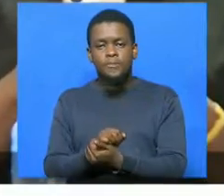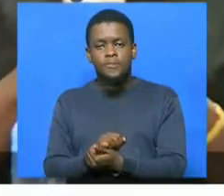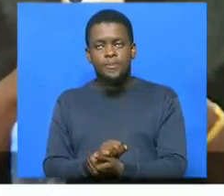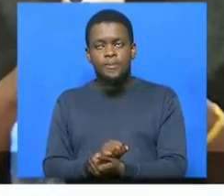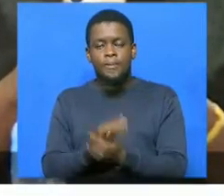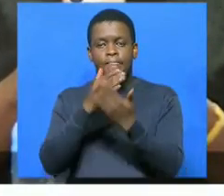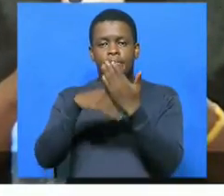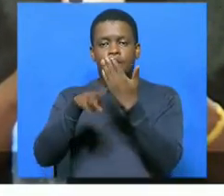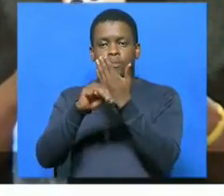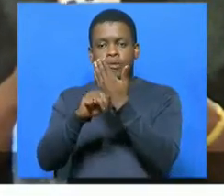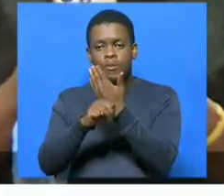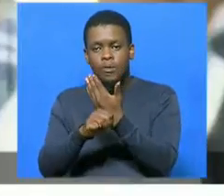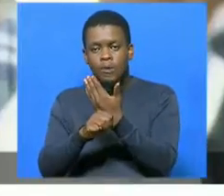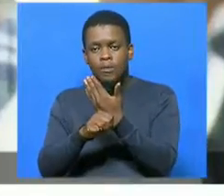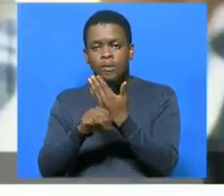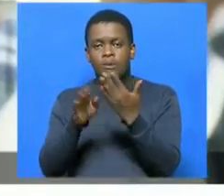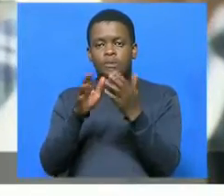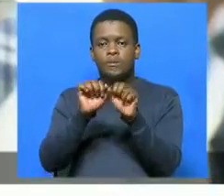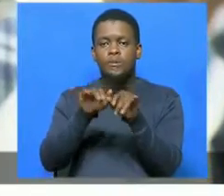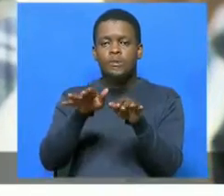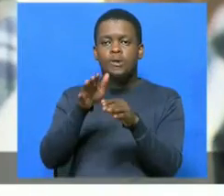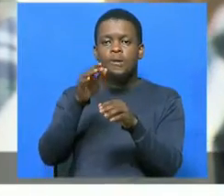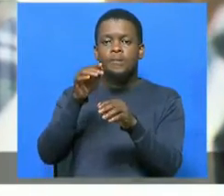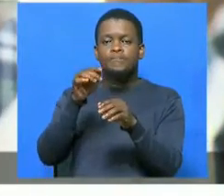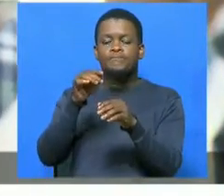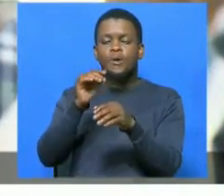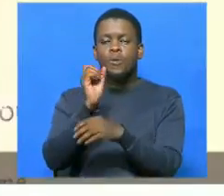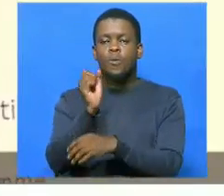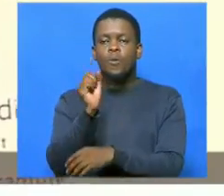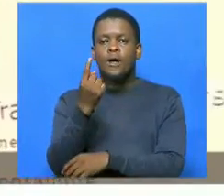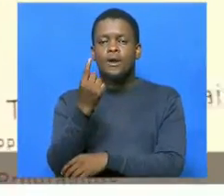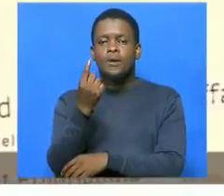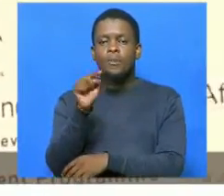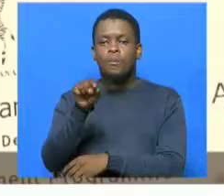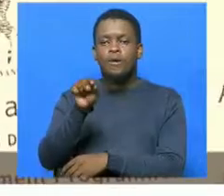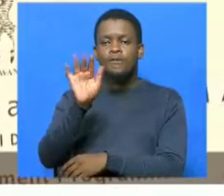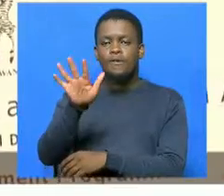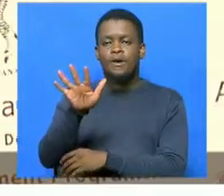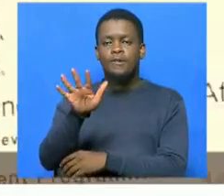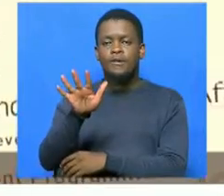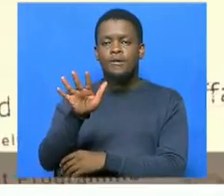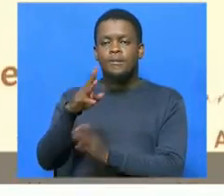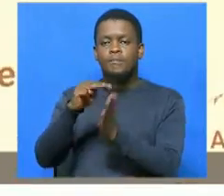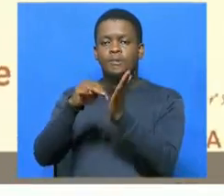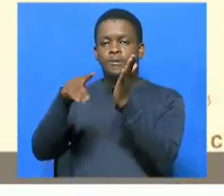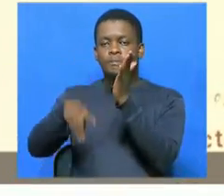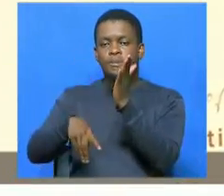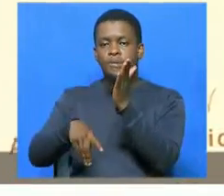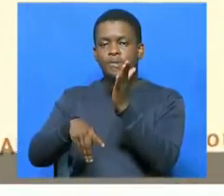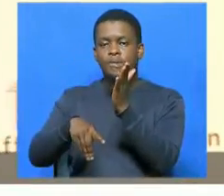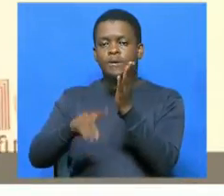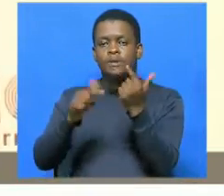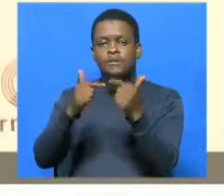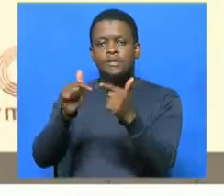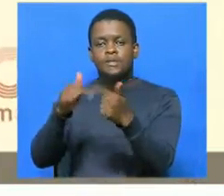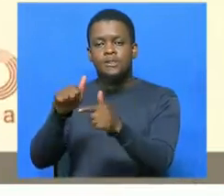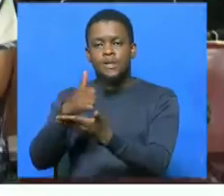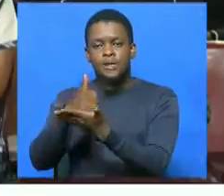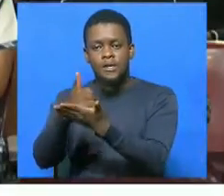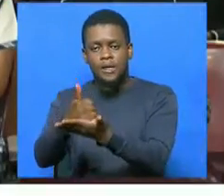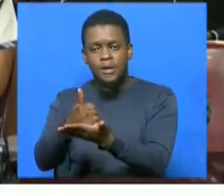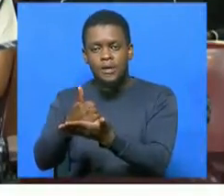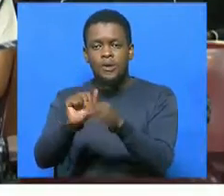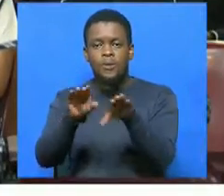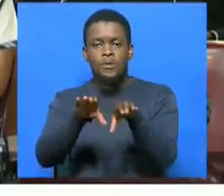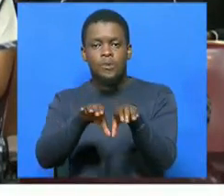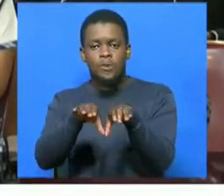The program was funded at an estimated amount of 1.5 million pula to sponsor students from extremely remote areas across Botswana